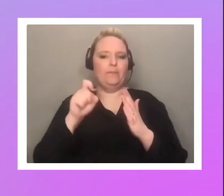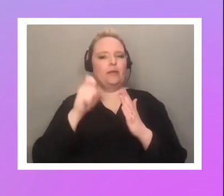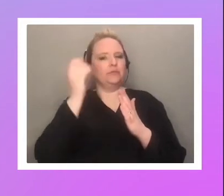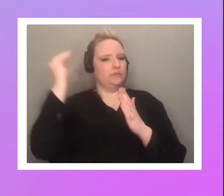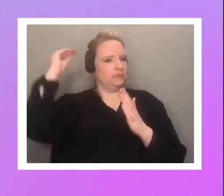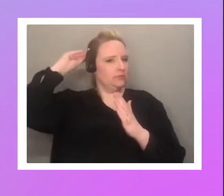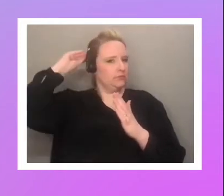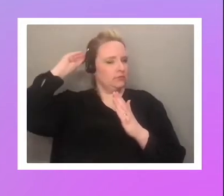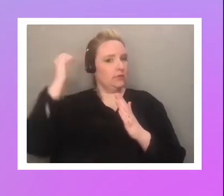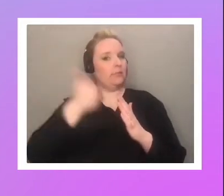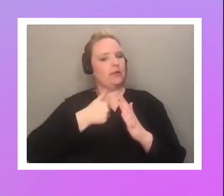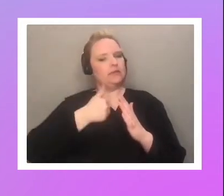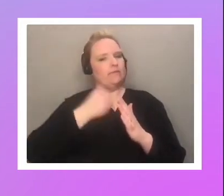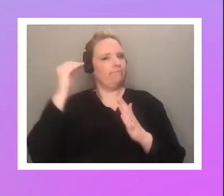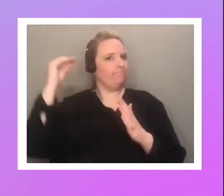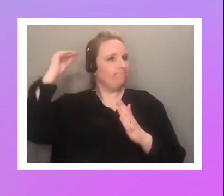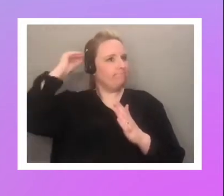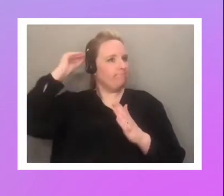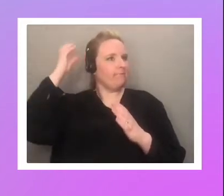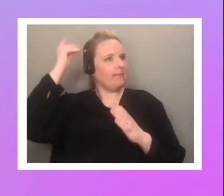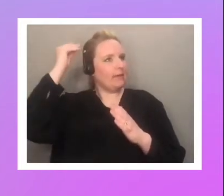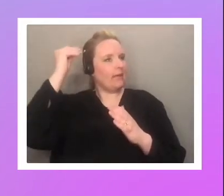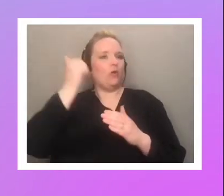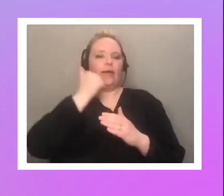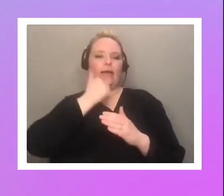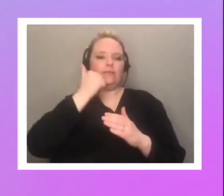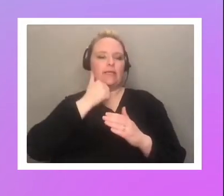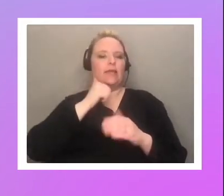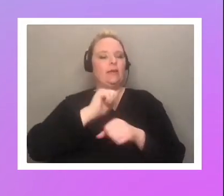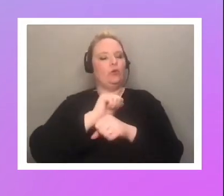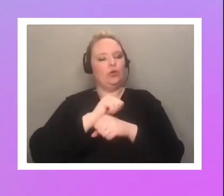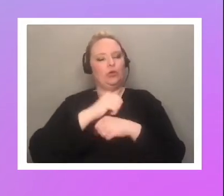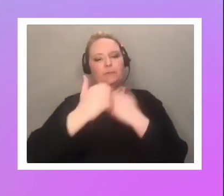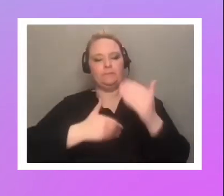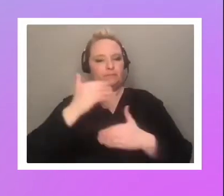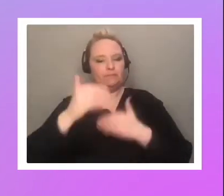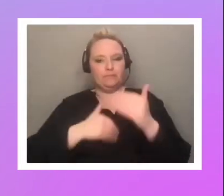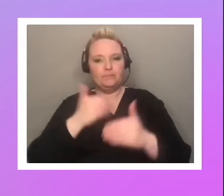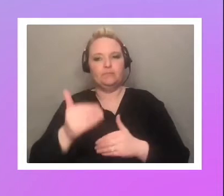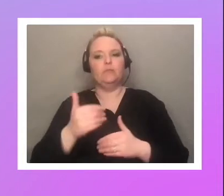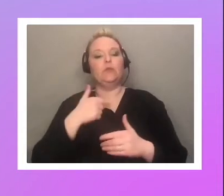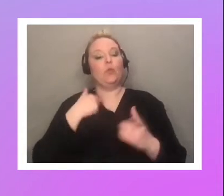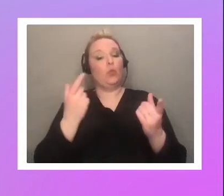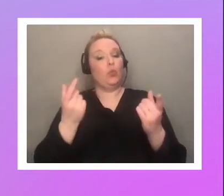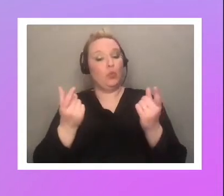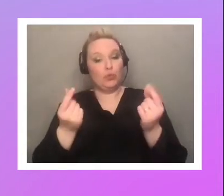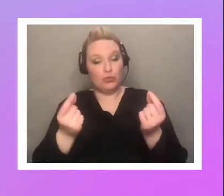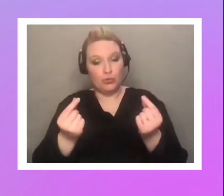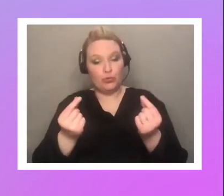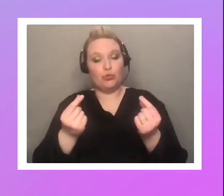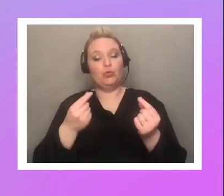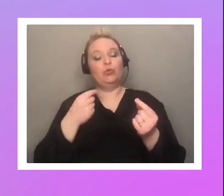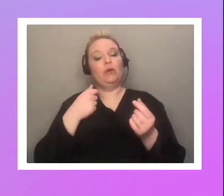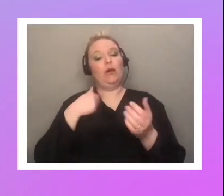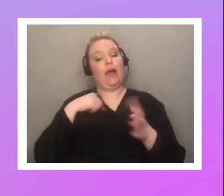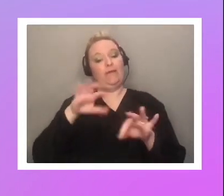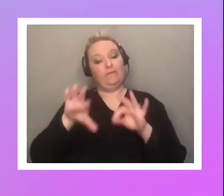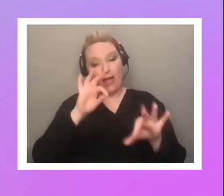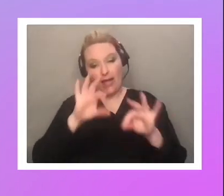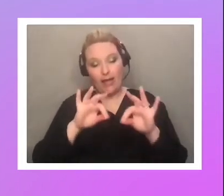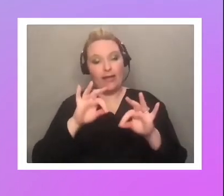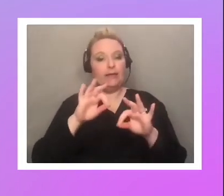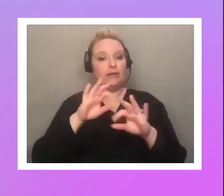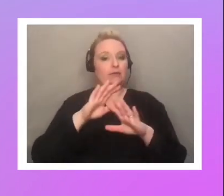It's something I keep in mind every day that I work. What I do, the things that I find and I don't find have